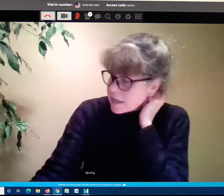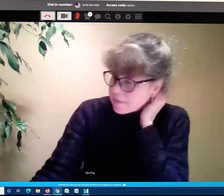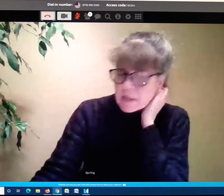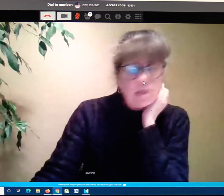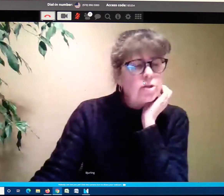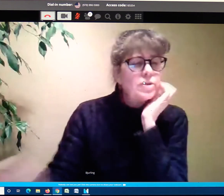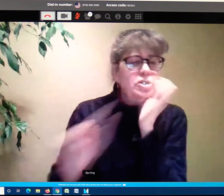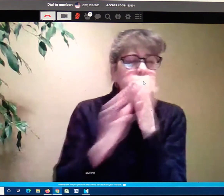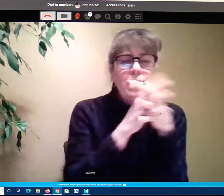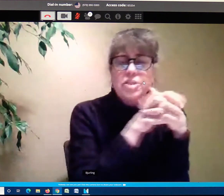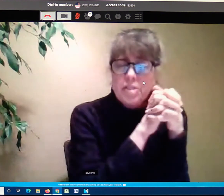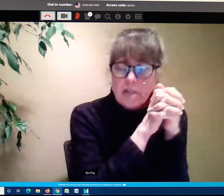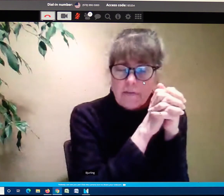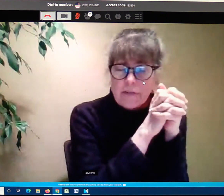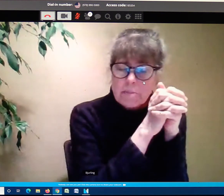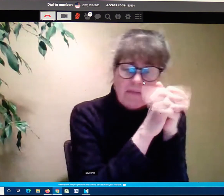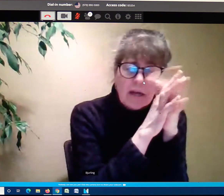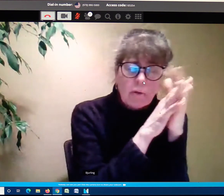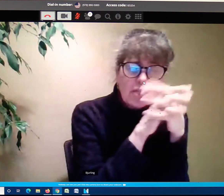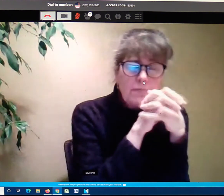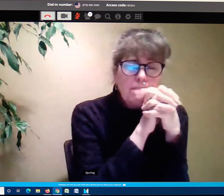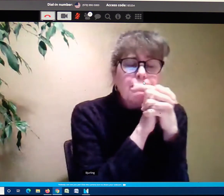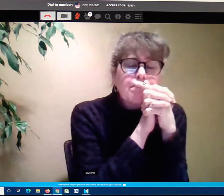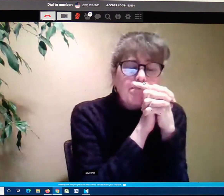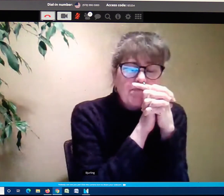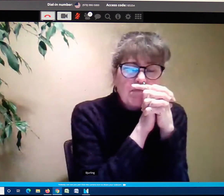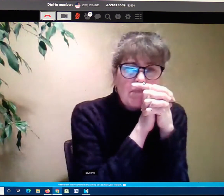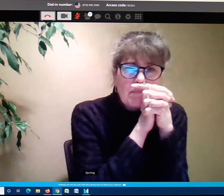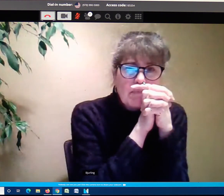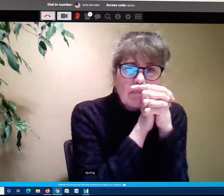Mr. Renette, given that there are no additional questions, can I finish my final question?